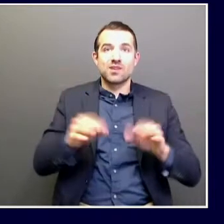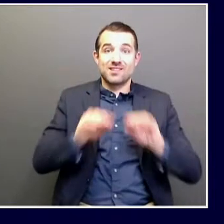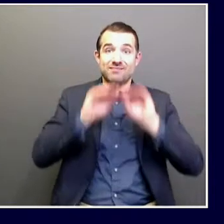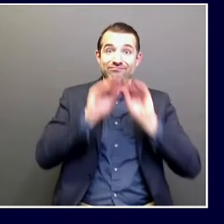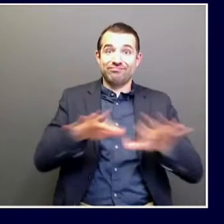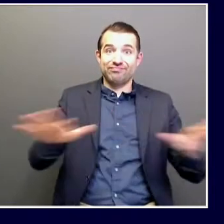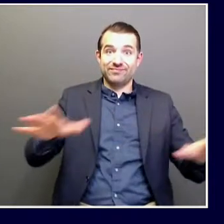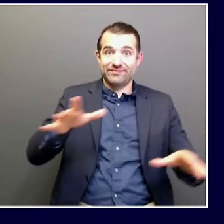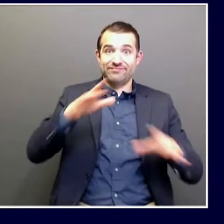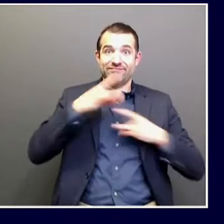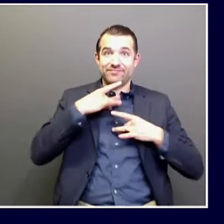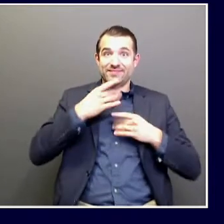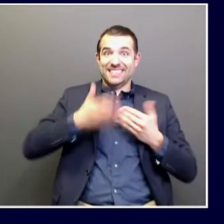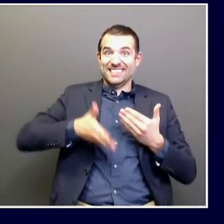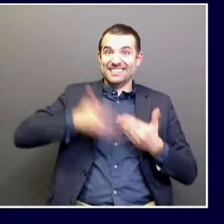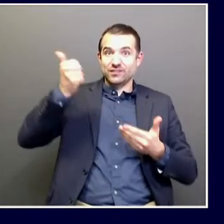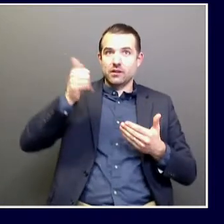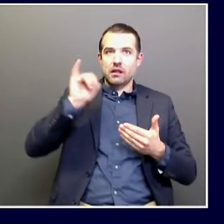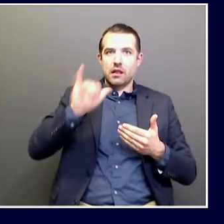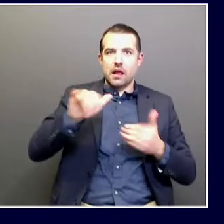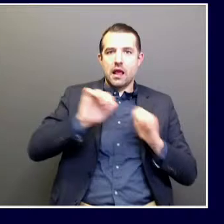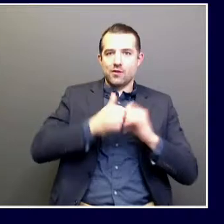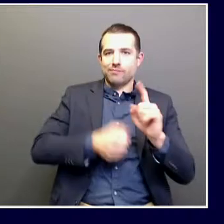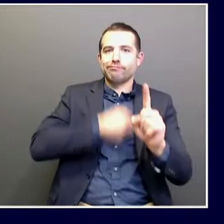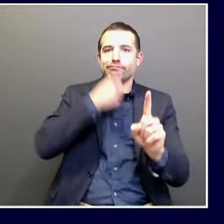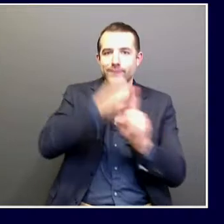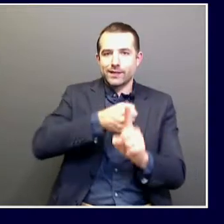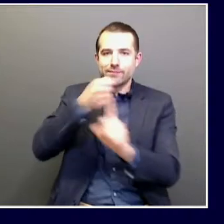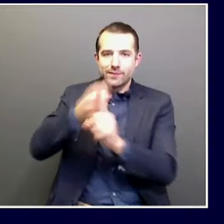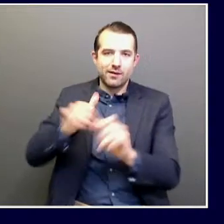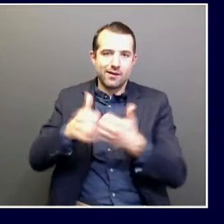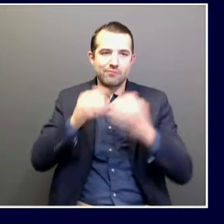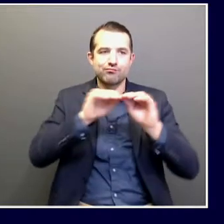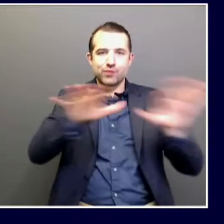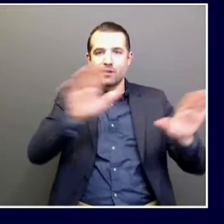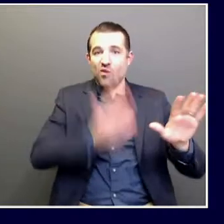new variant on things like the strain on our healthcare system,